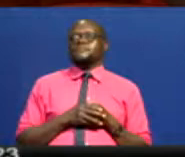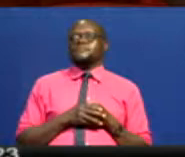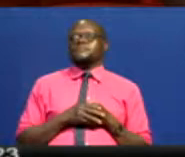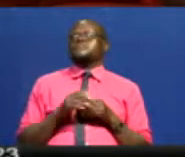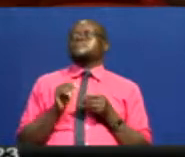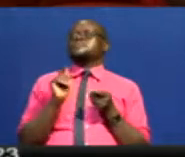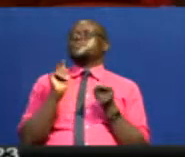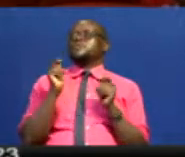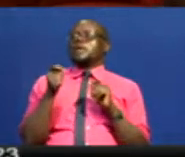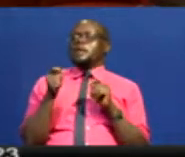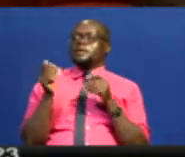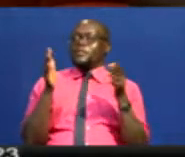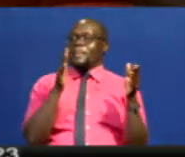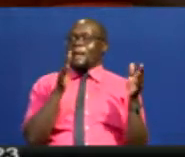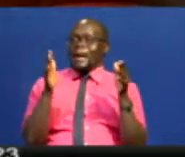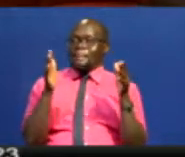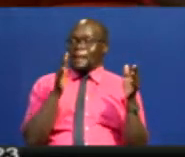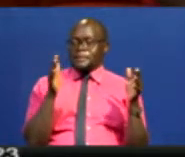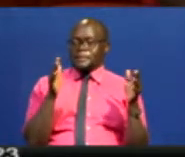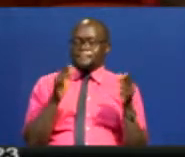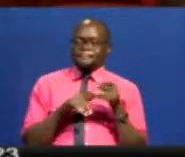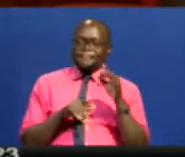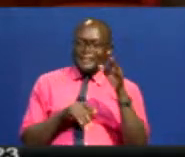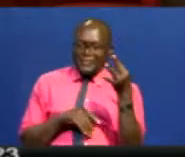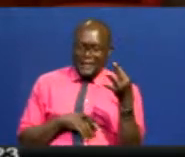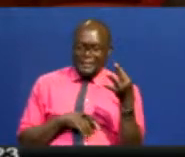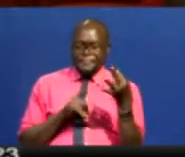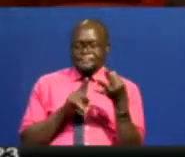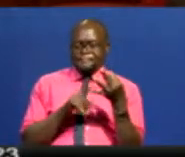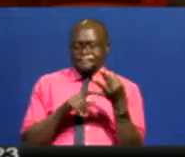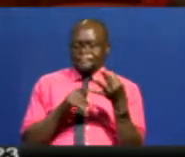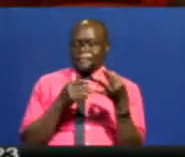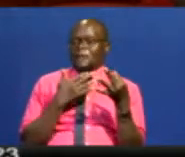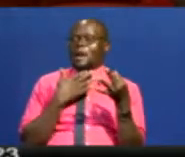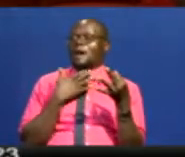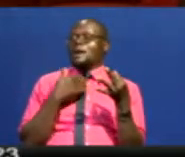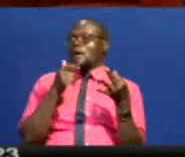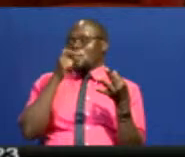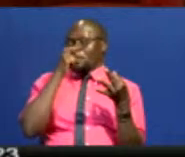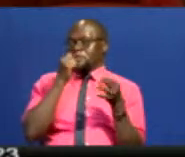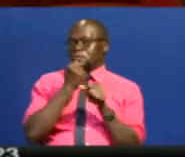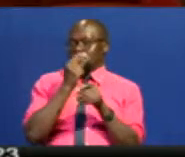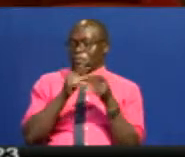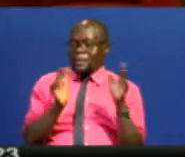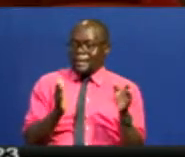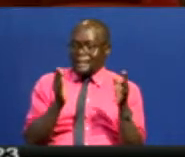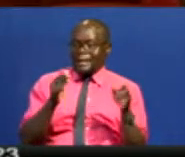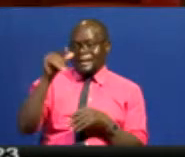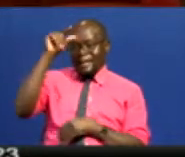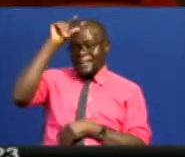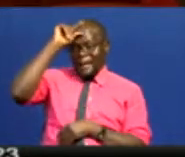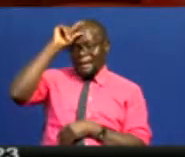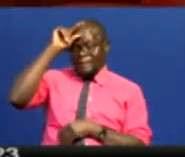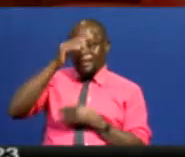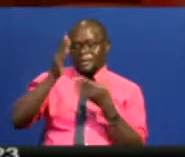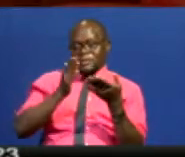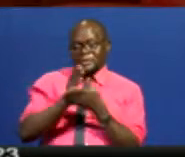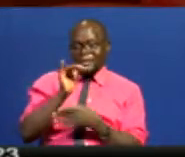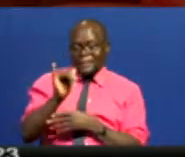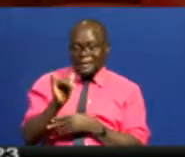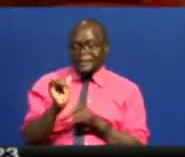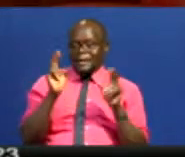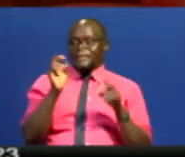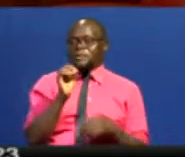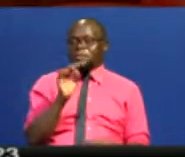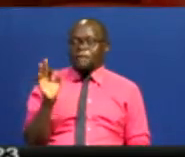change in climatic conditions. Third, I also wish to encourage the government to ensure that the issue